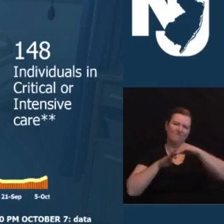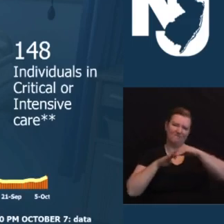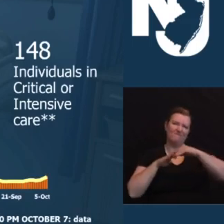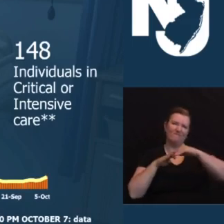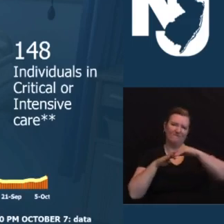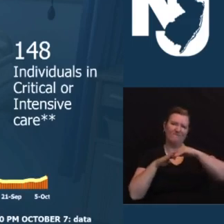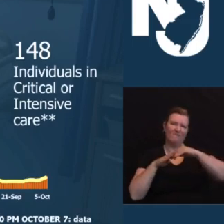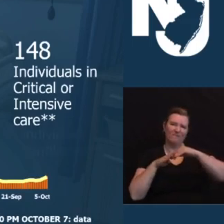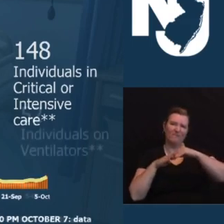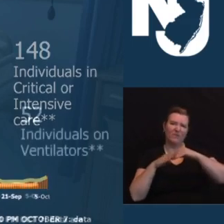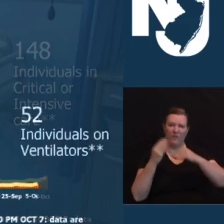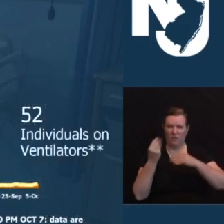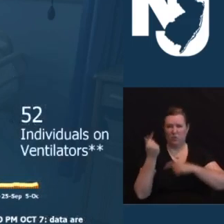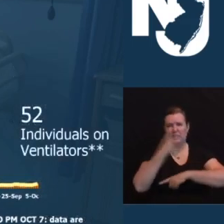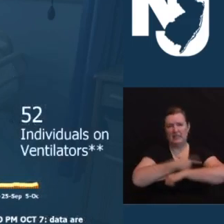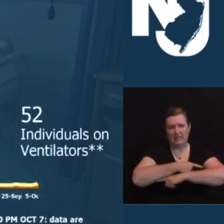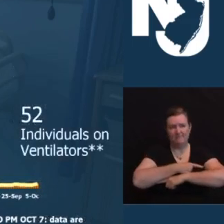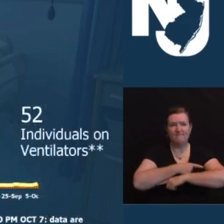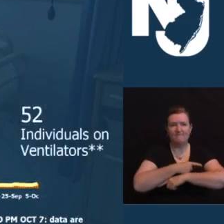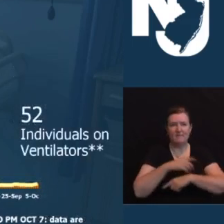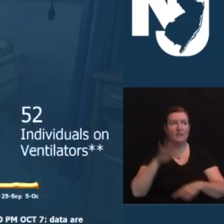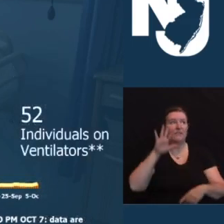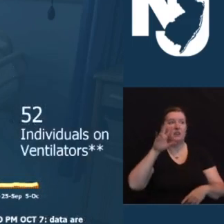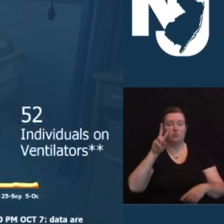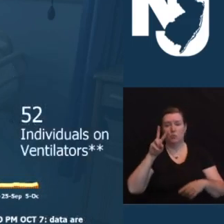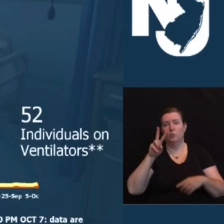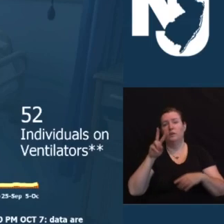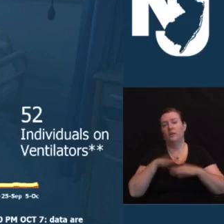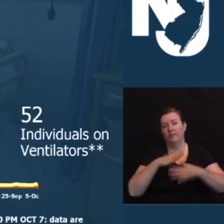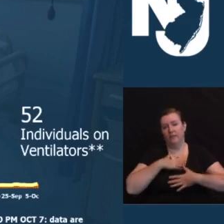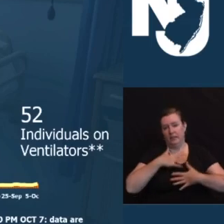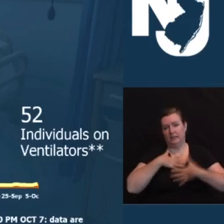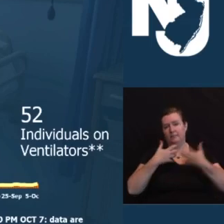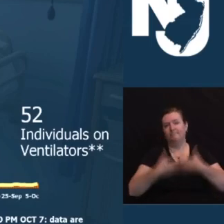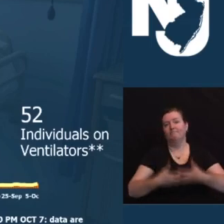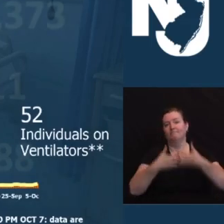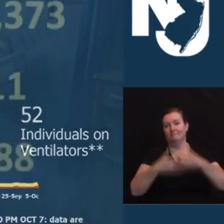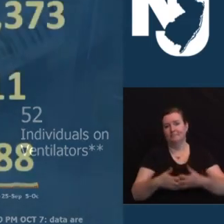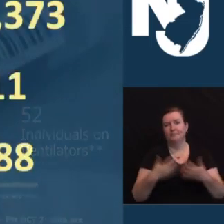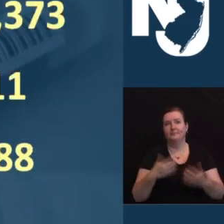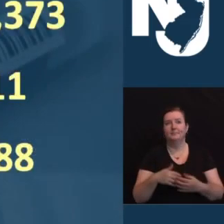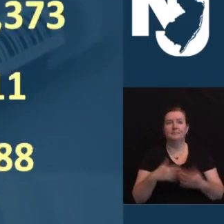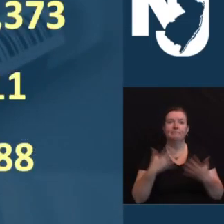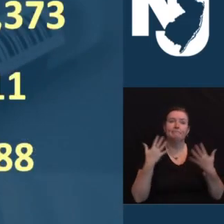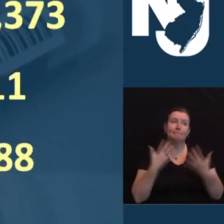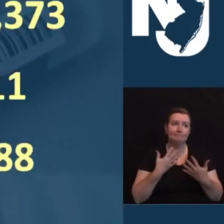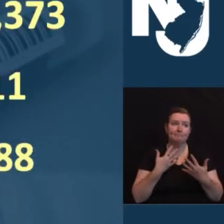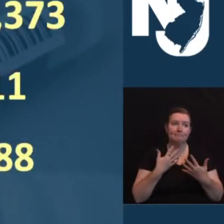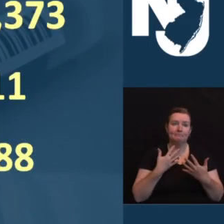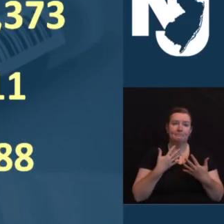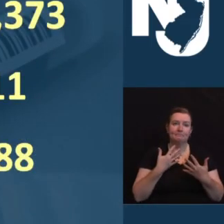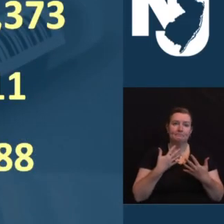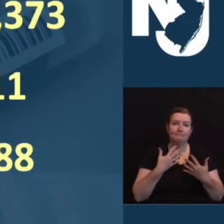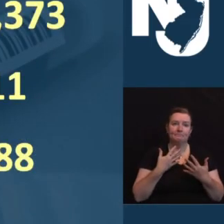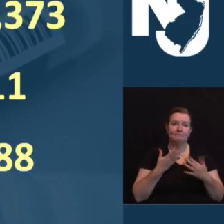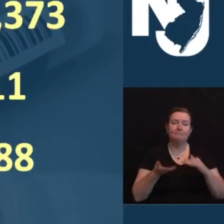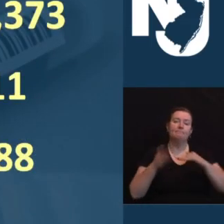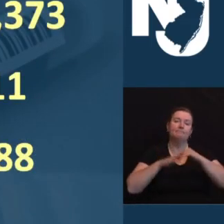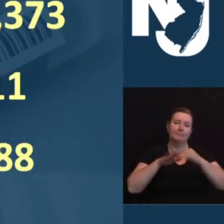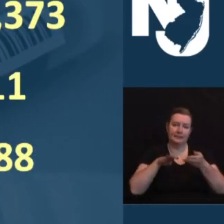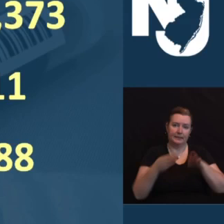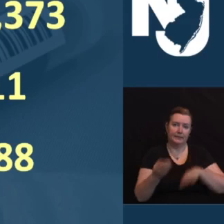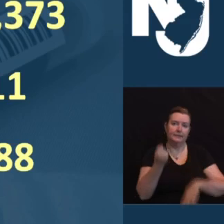days, 52 requiring use of a ventilator. Sadly, with a heavy heart, we report an additional 11